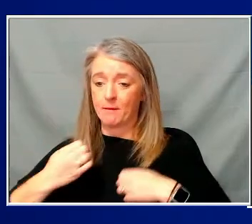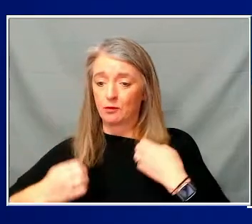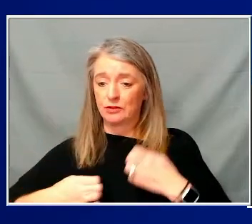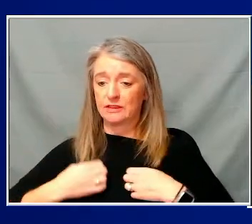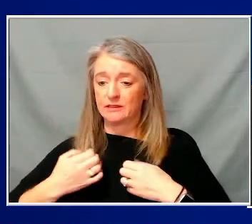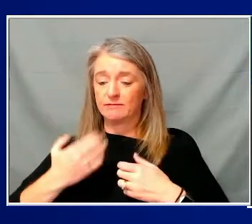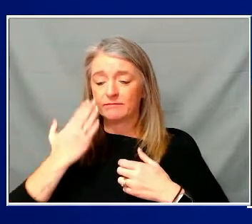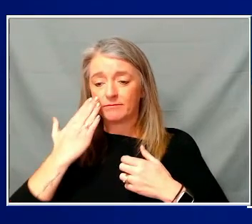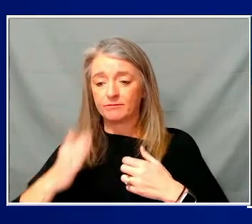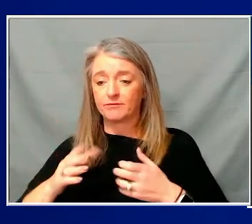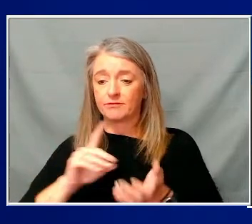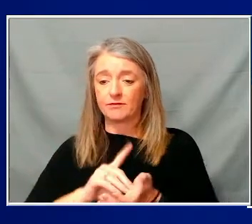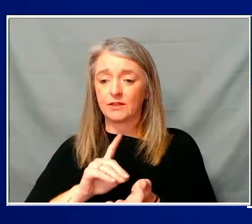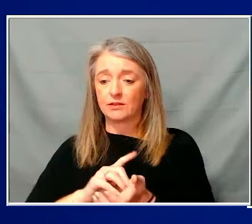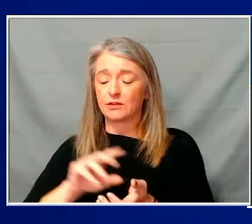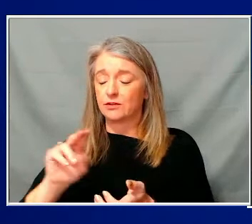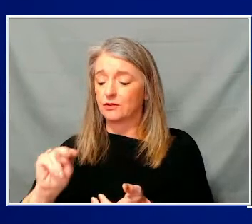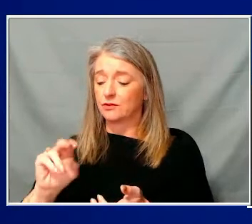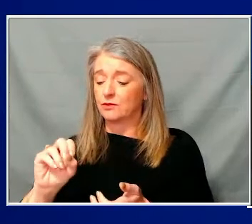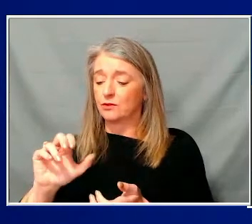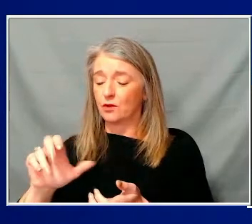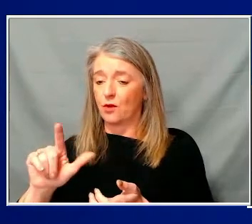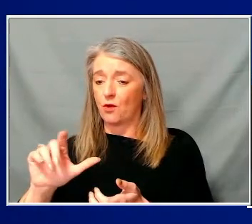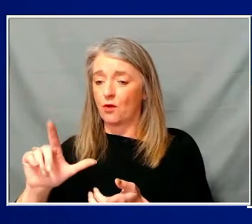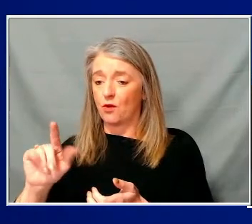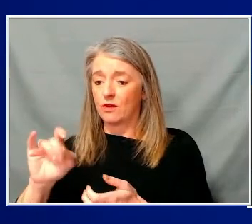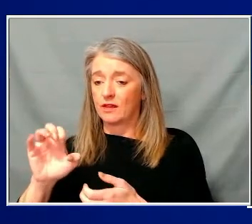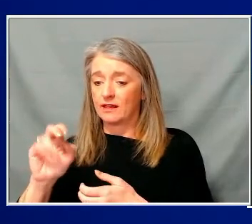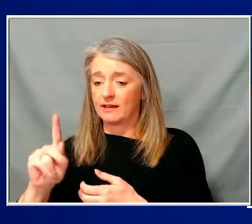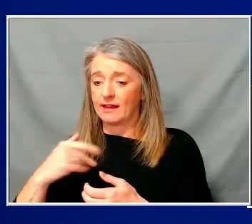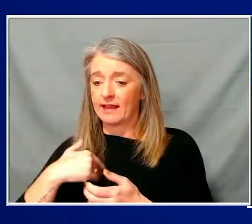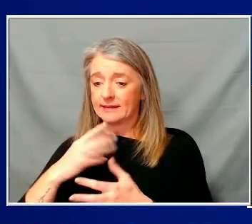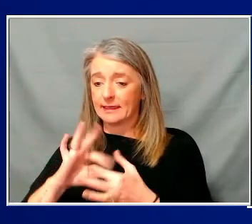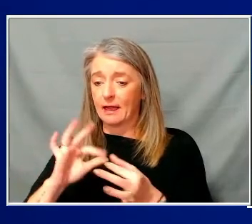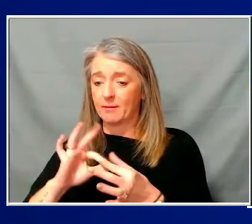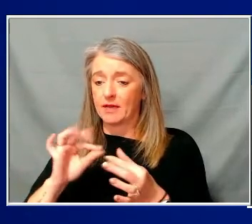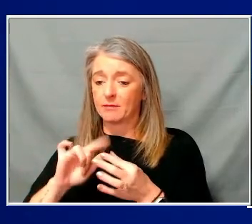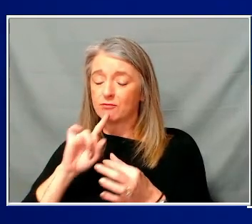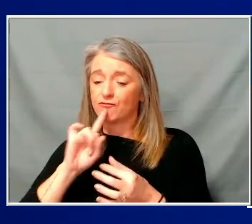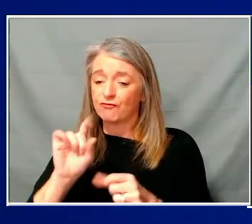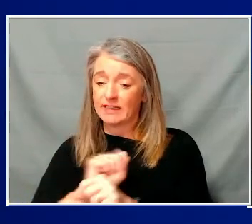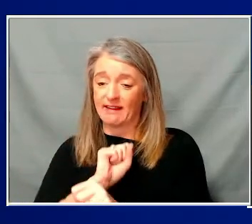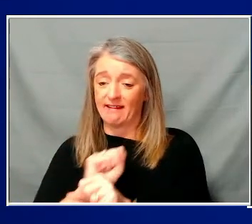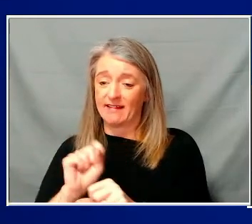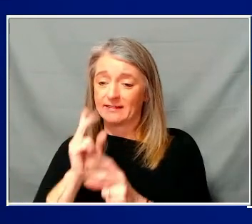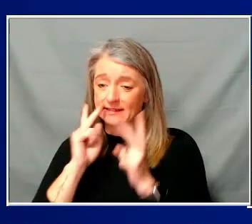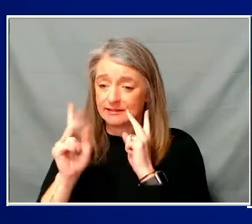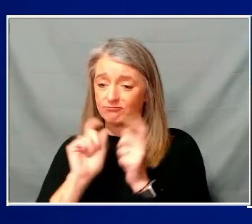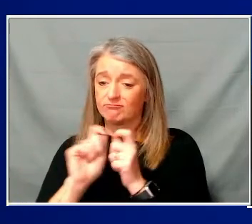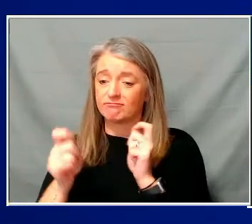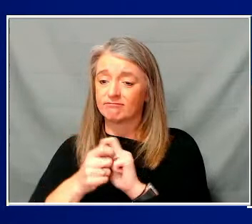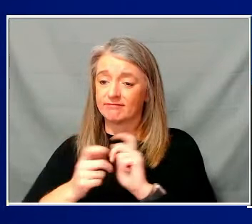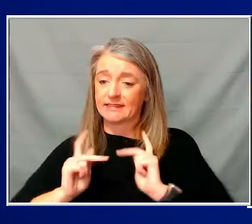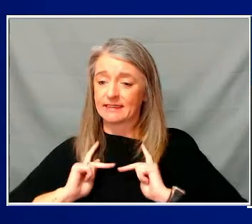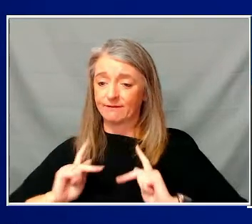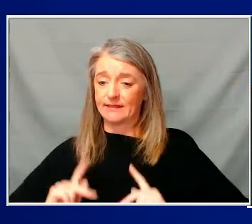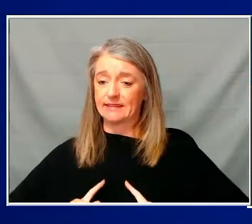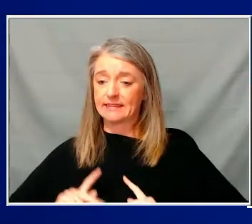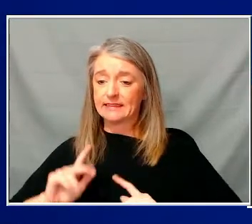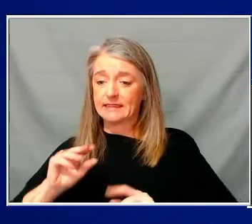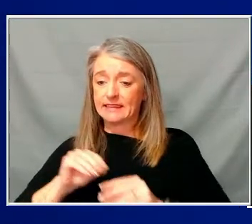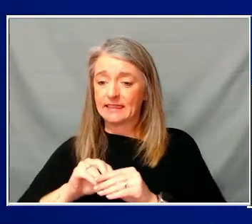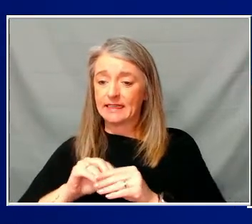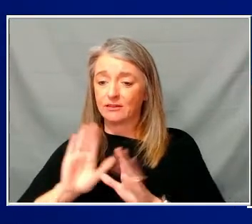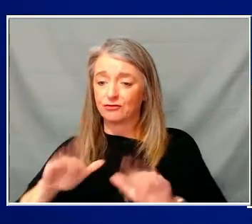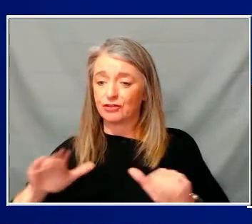Dr. Nawalnik has any comment on that as well, but it is certainly, you know, real. We can see these changes physically in our